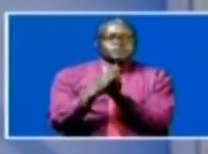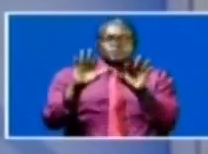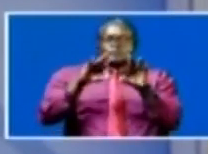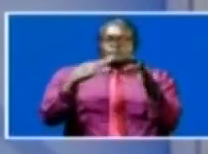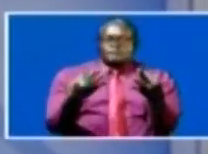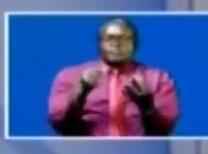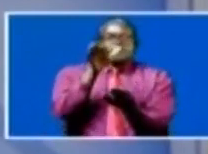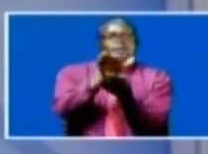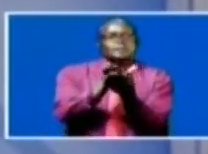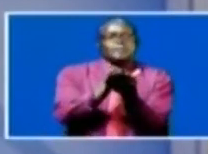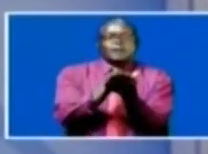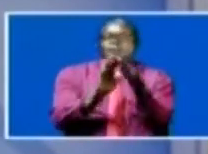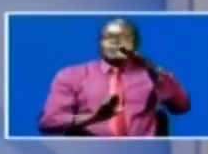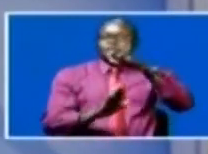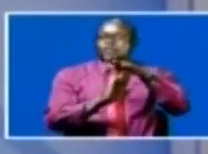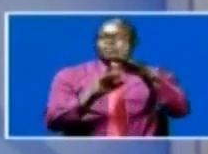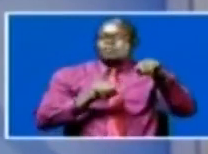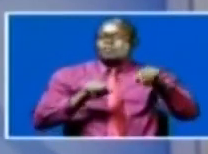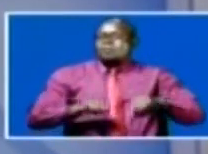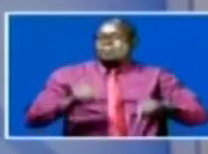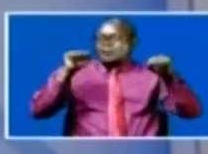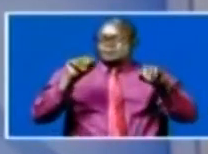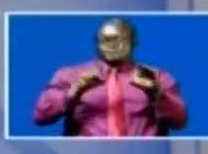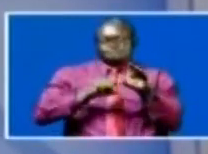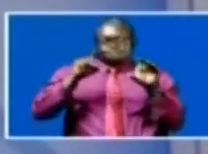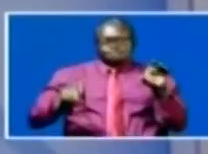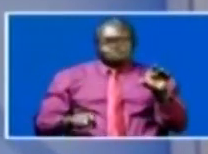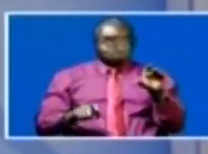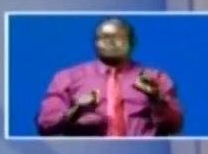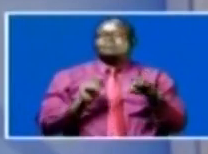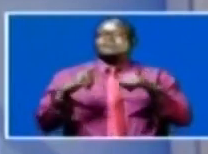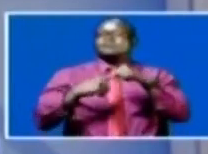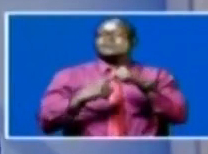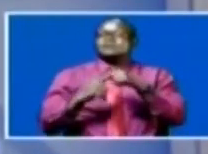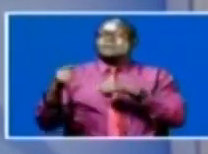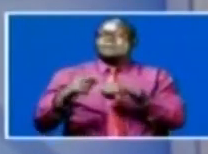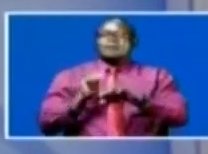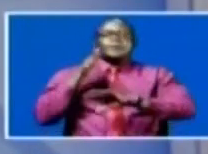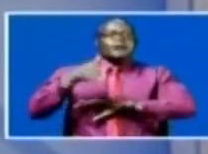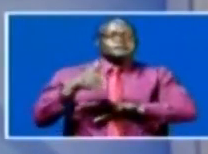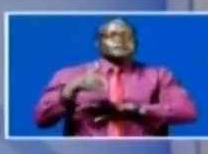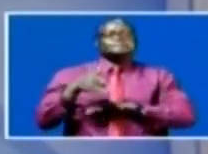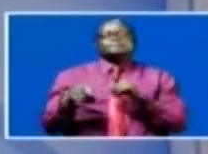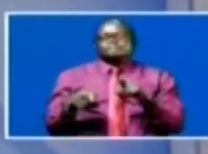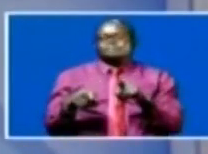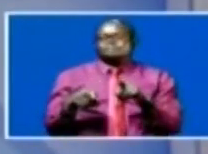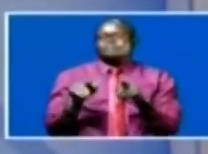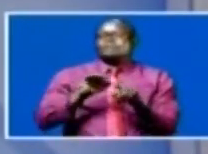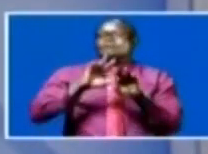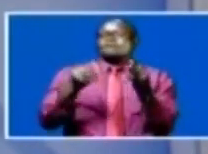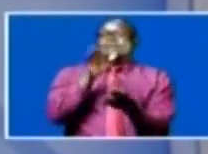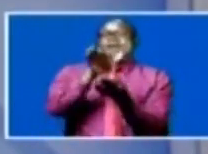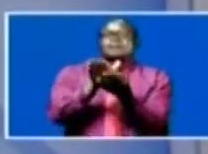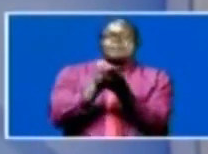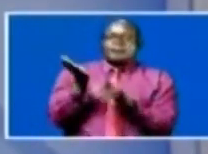Family Bank CEO David Thuku is set to exit the bank in 6 months. Now, the move comes after Family Bank returned